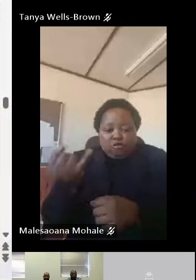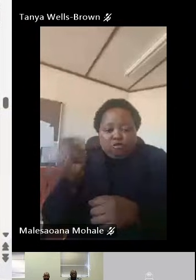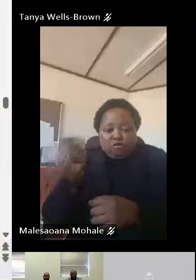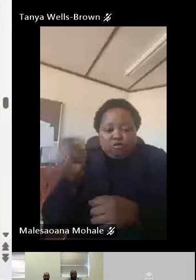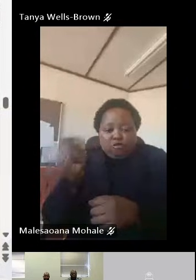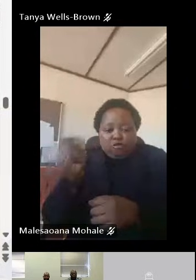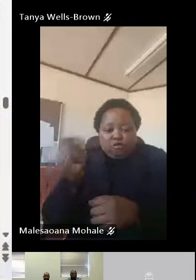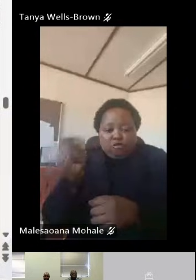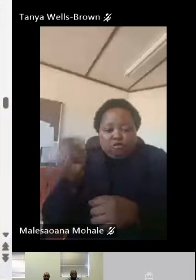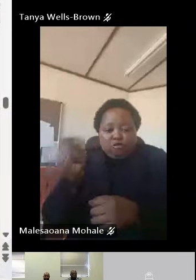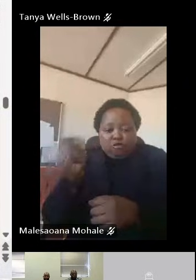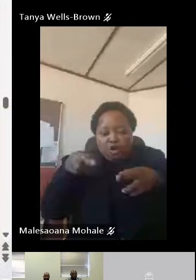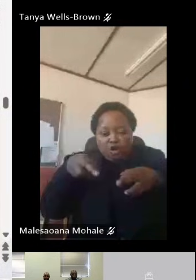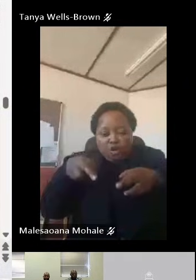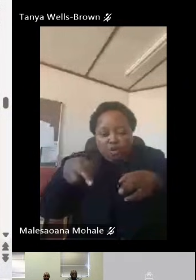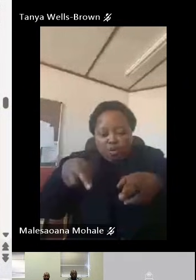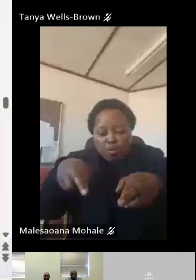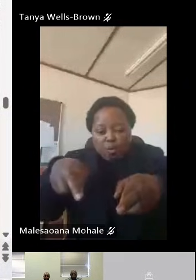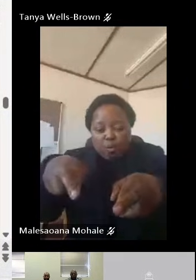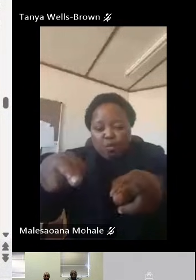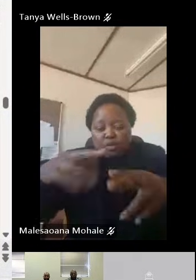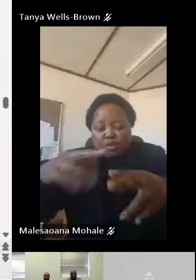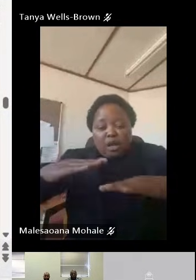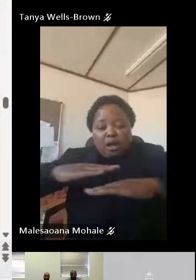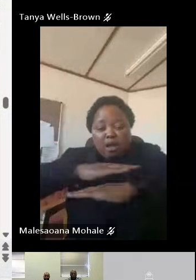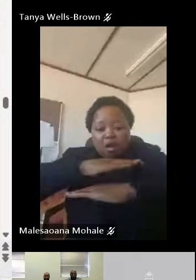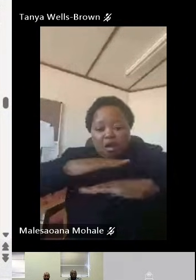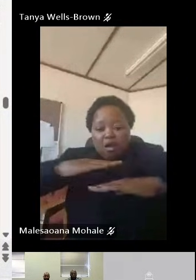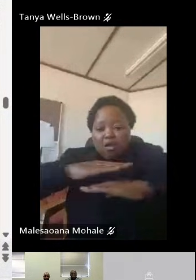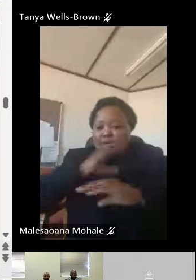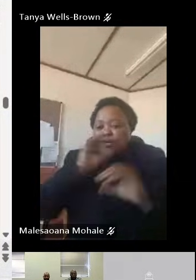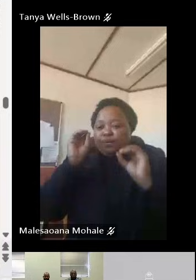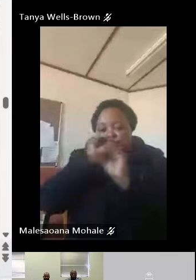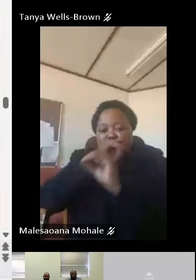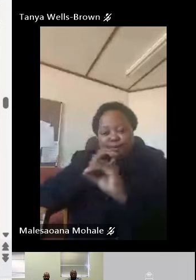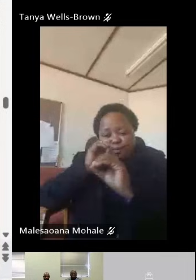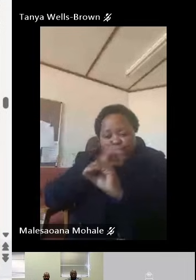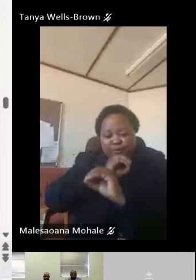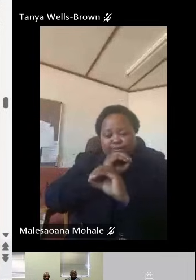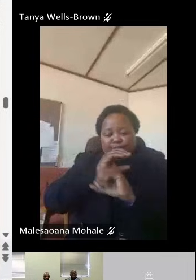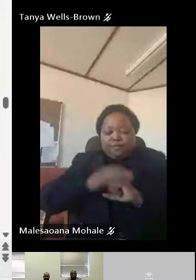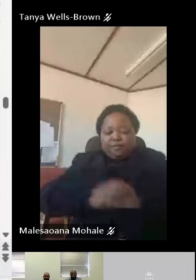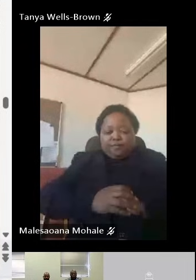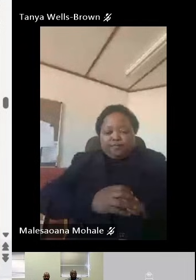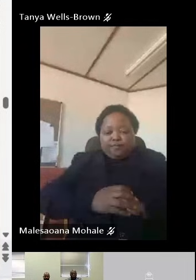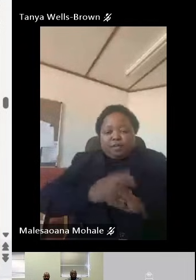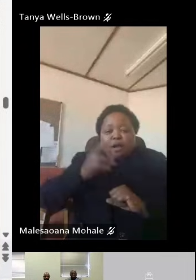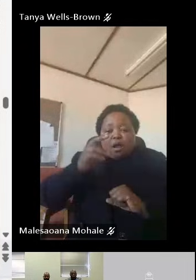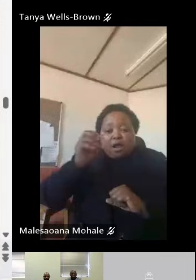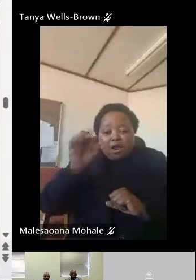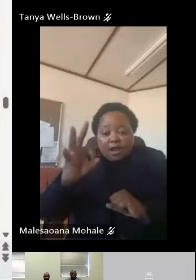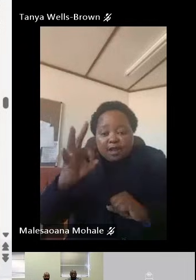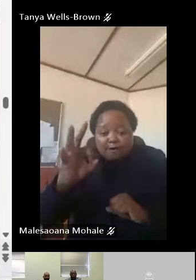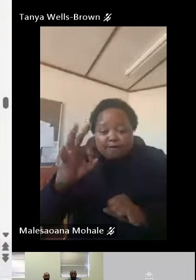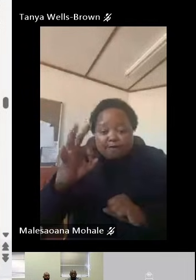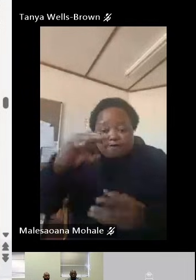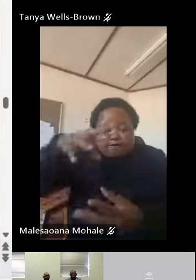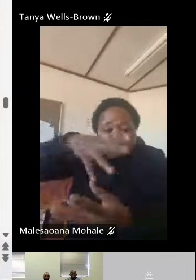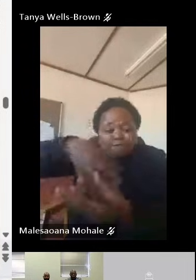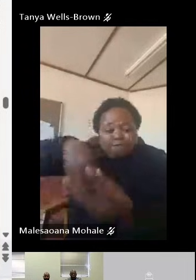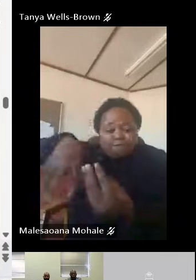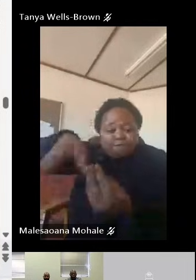not accessible. And let's assume also her family is poor.